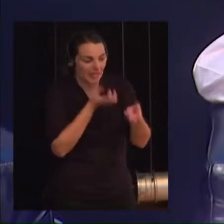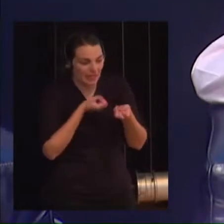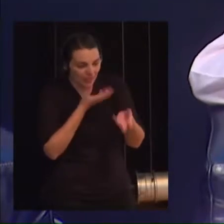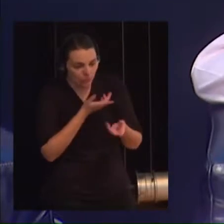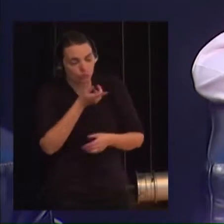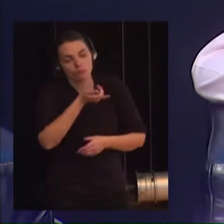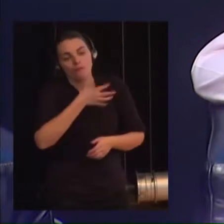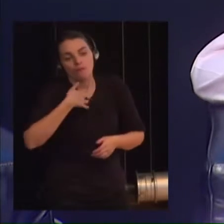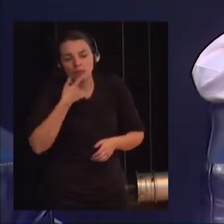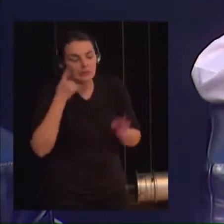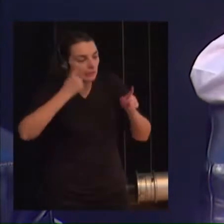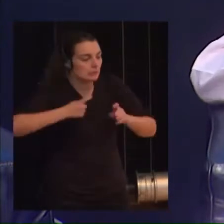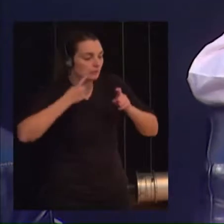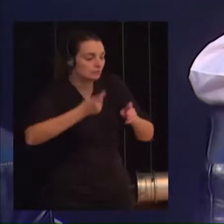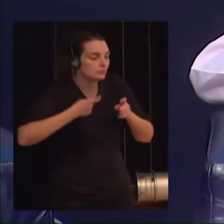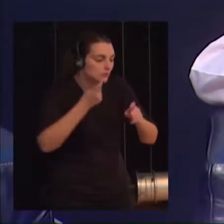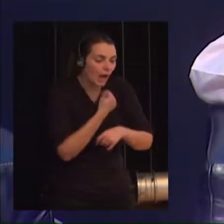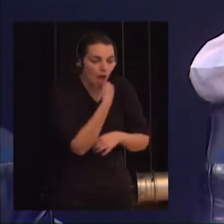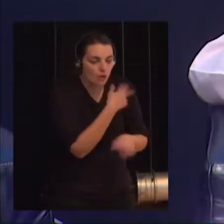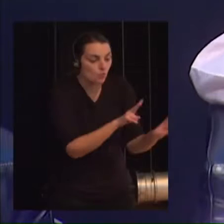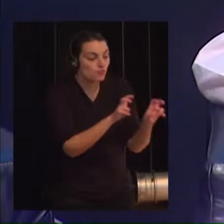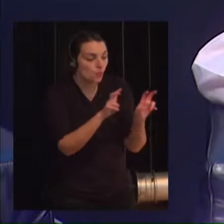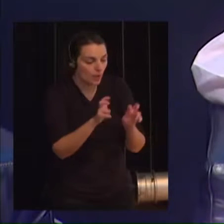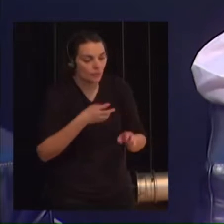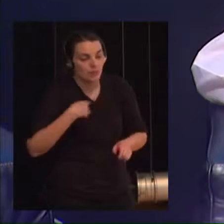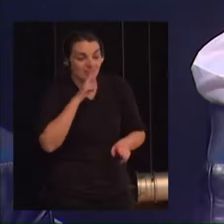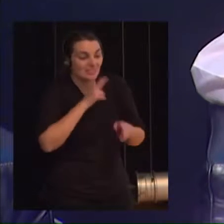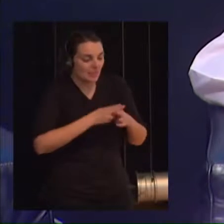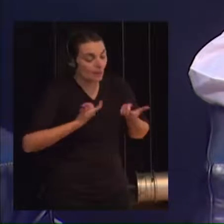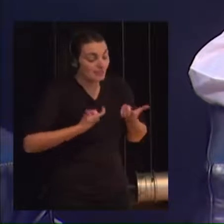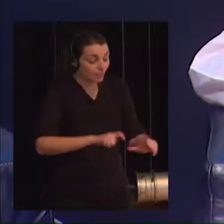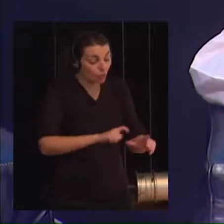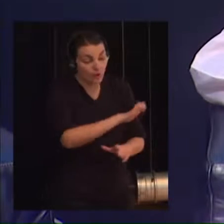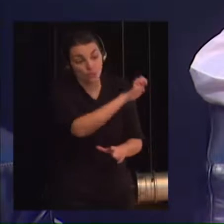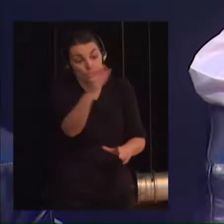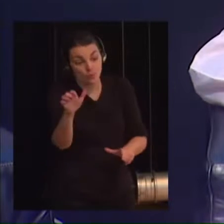call loosely a European foundation sector, however fragmented.